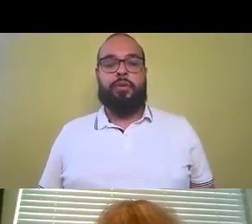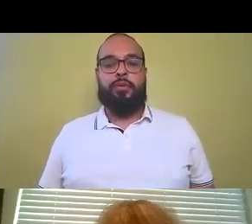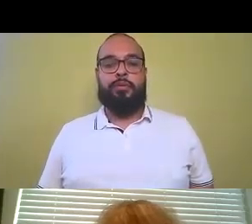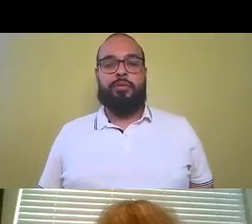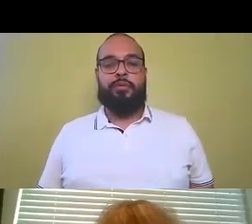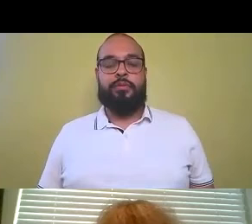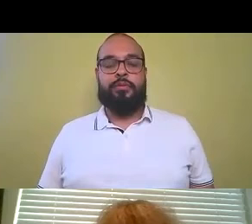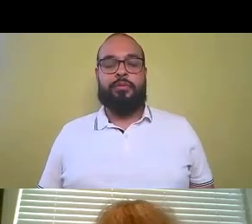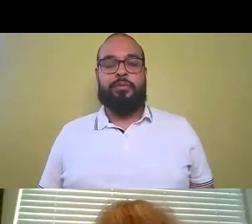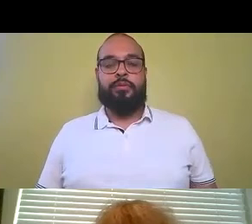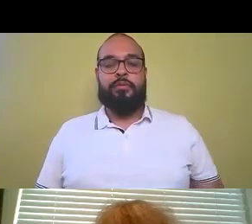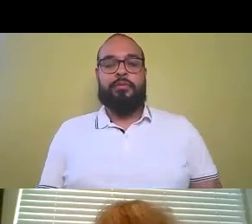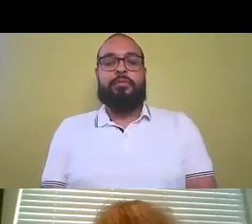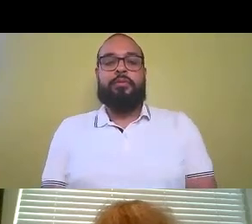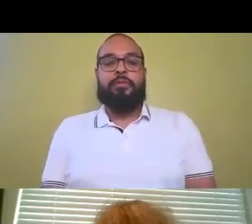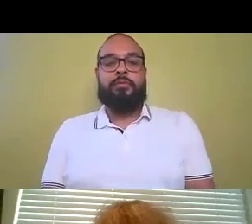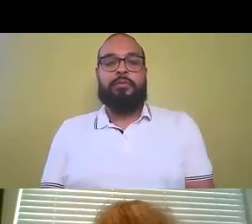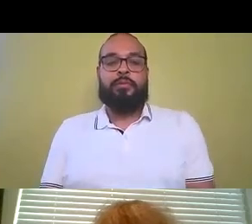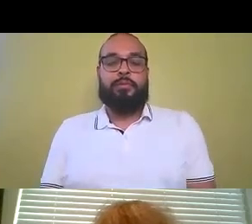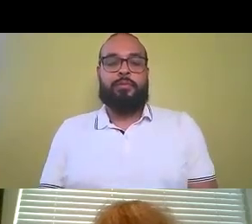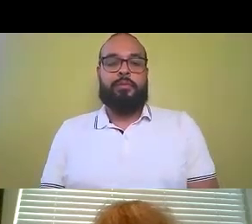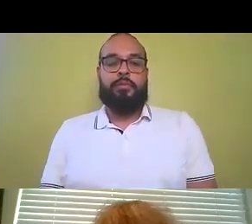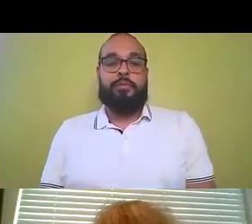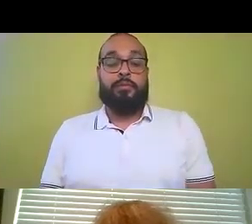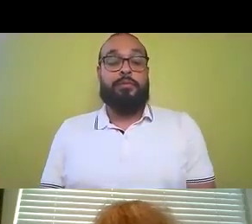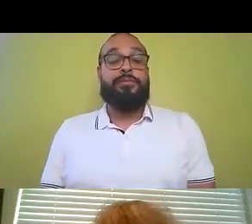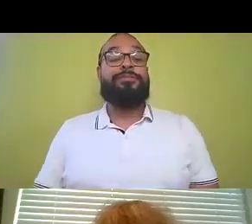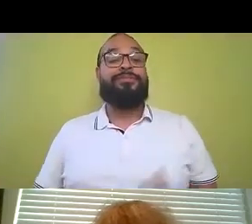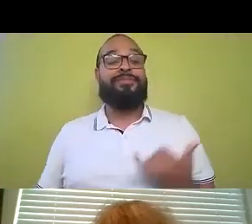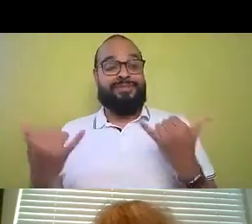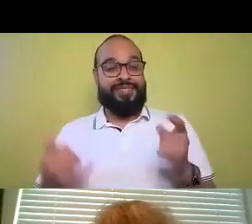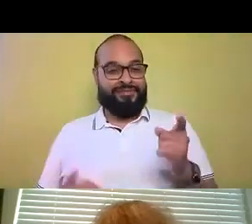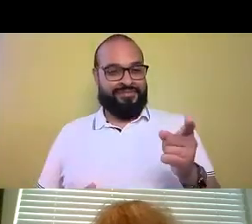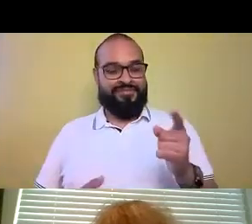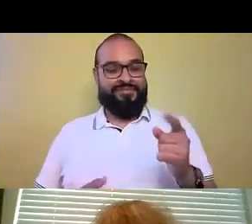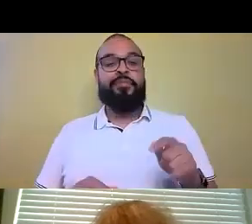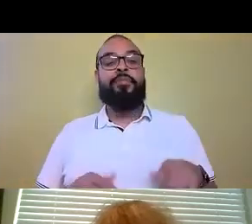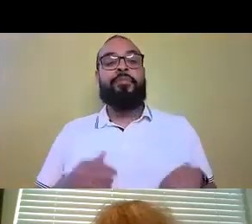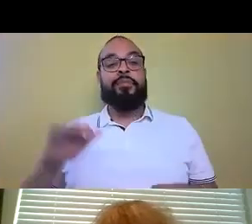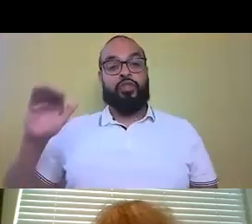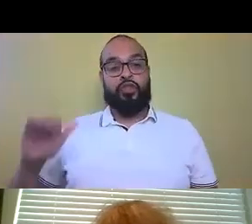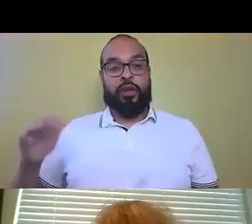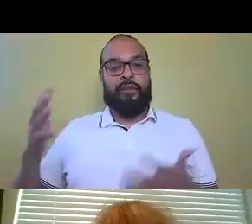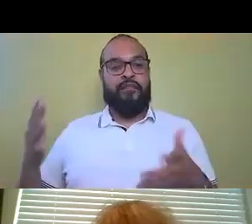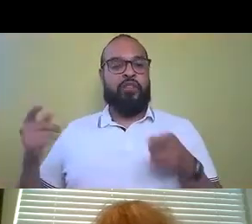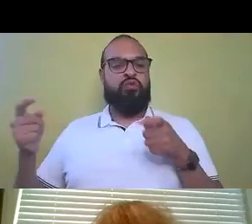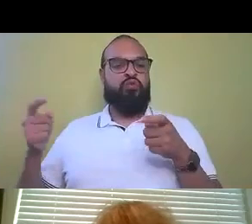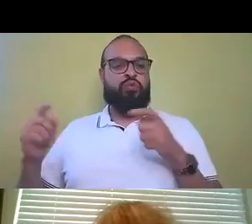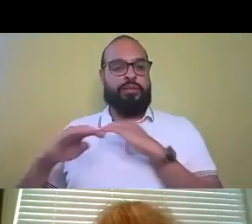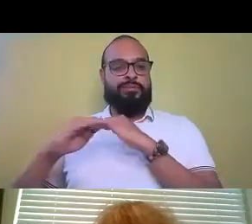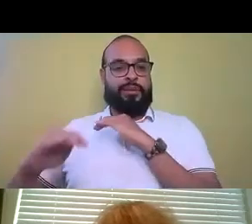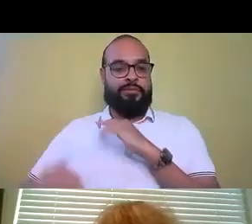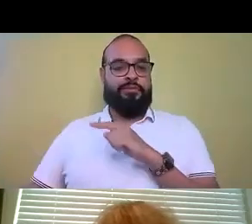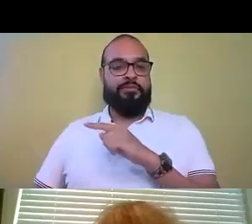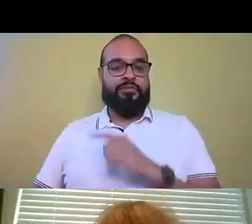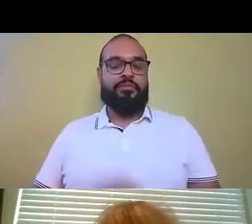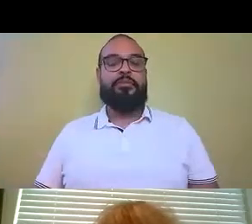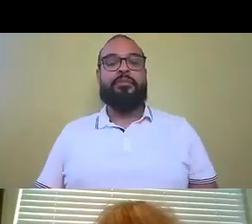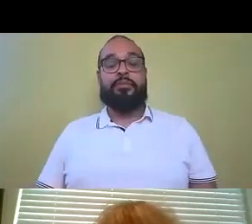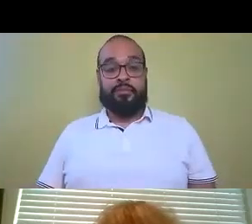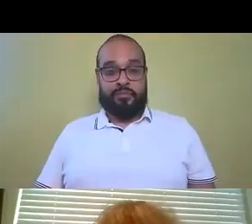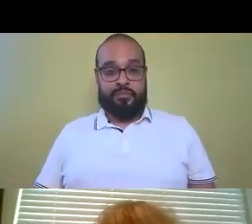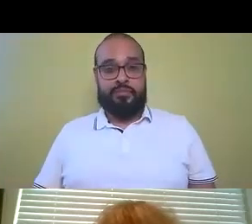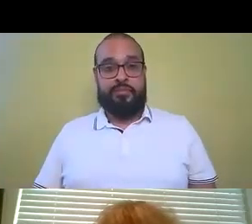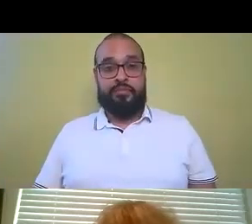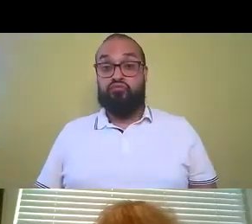So again, when we're talking about a regulated child, we are talking about them being able to recognize their level of alertness. And this can be with